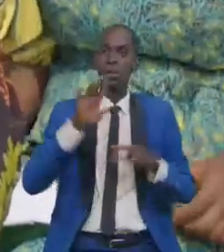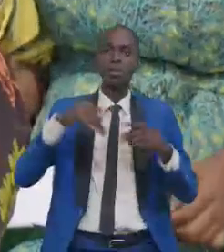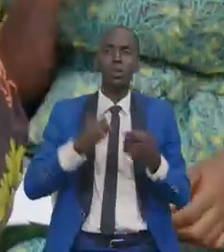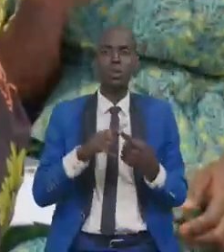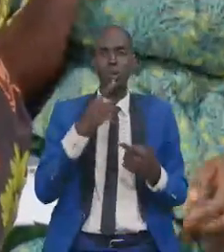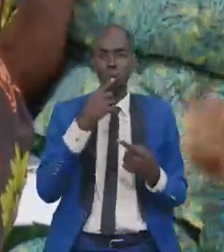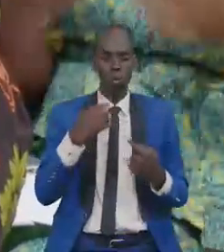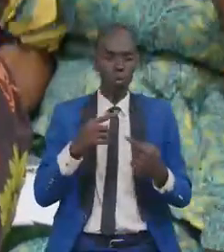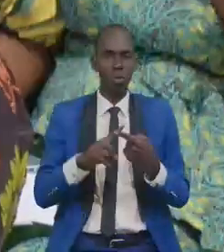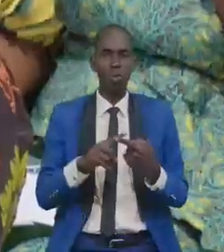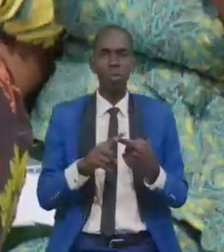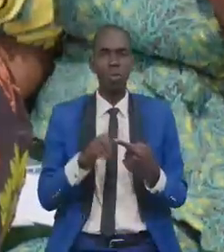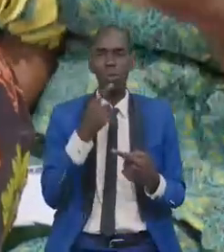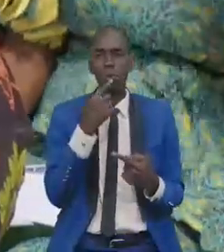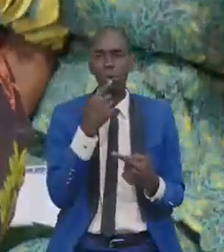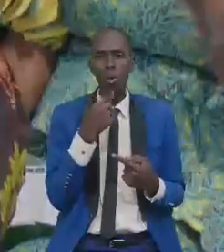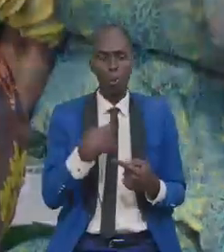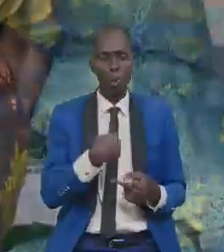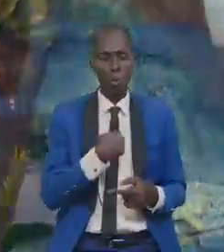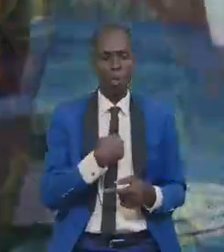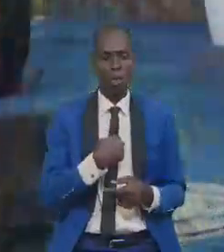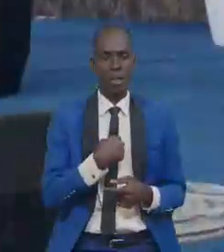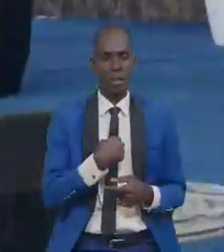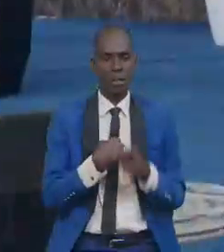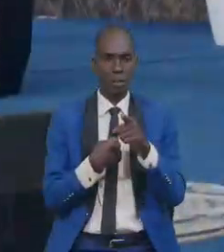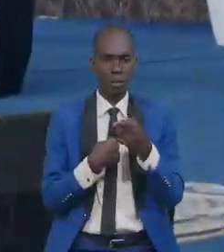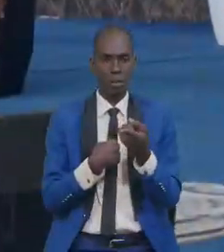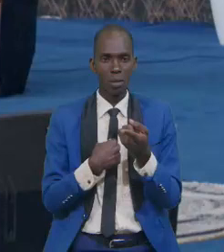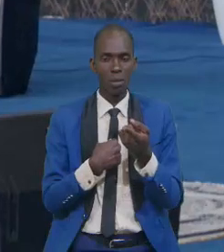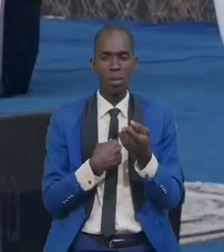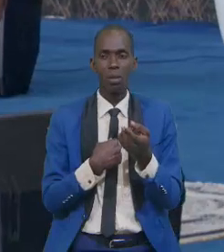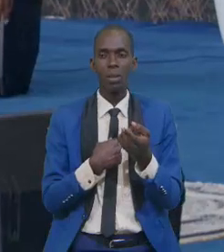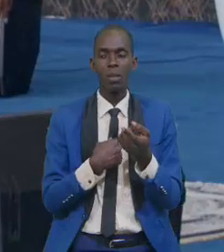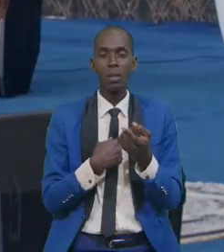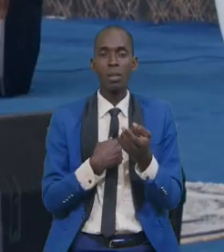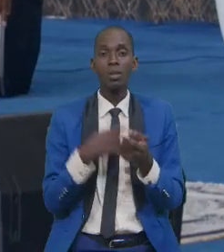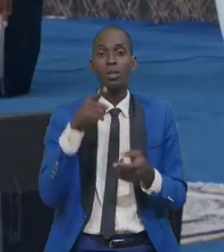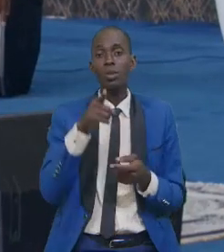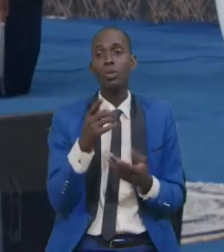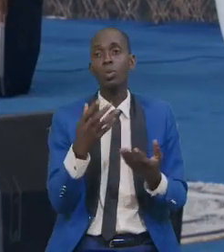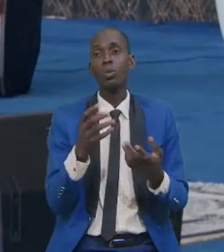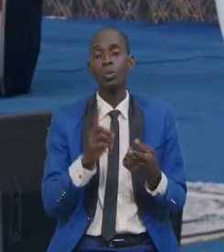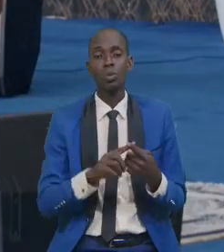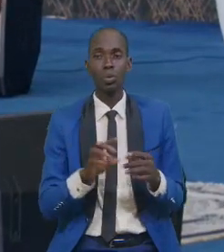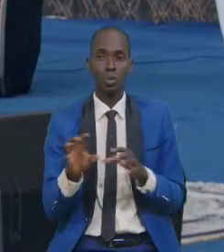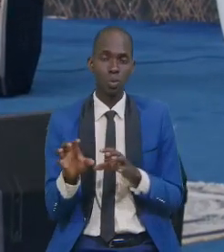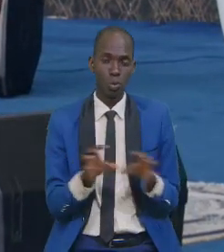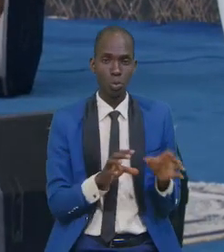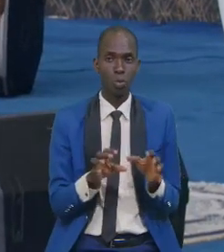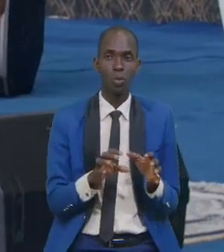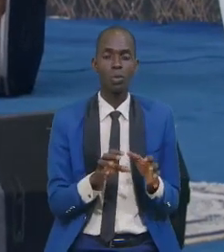has given unto me. You wanted to drink cold